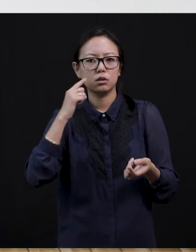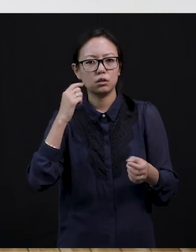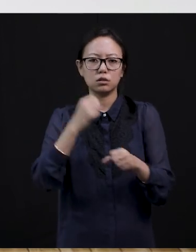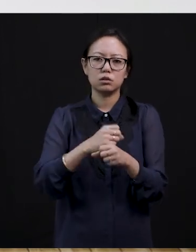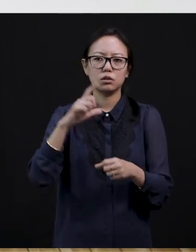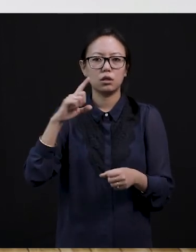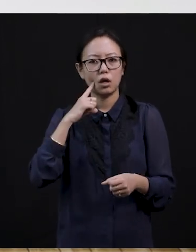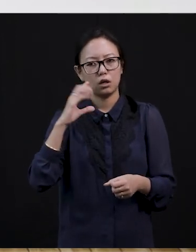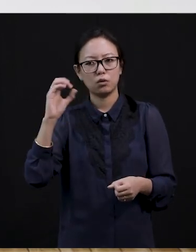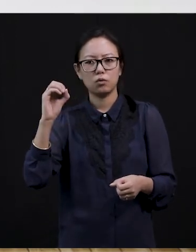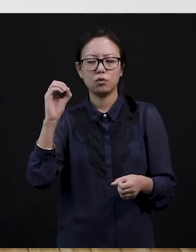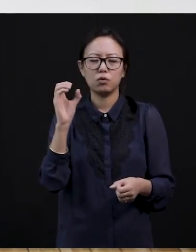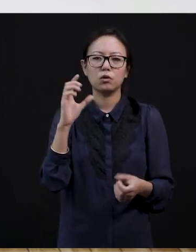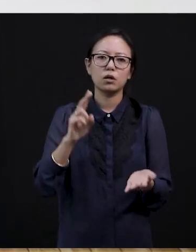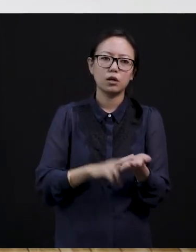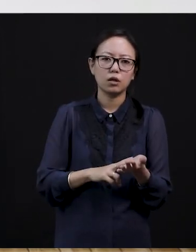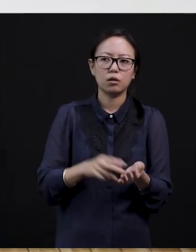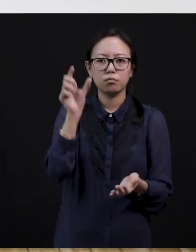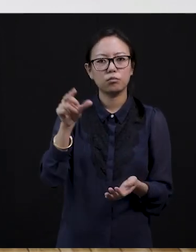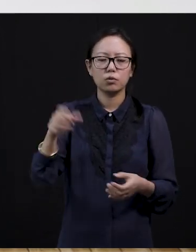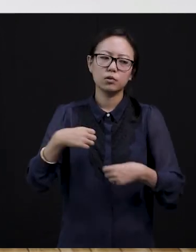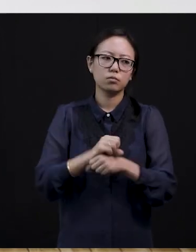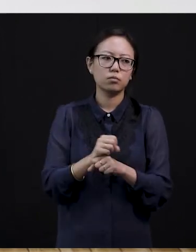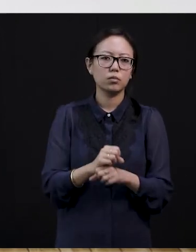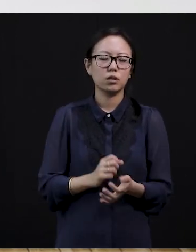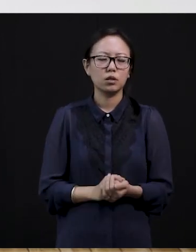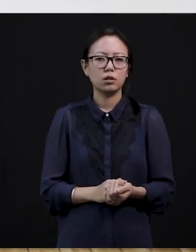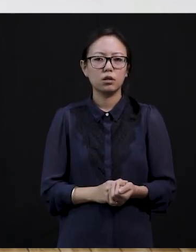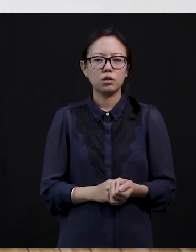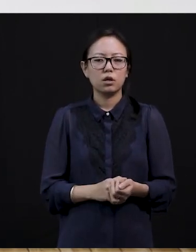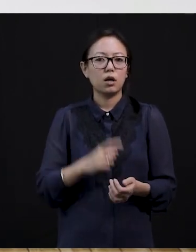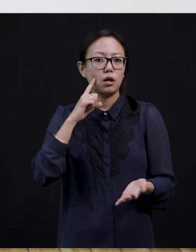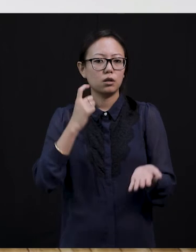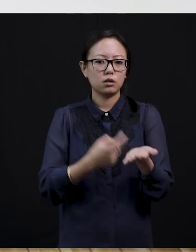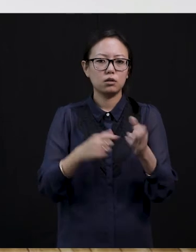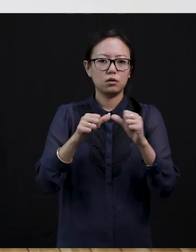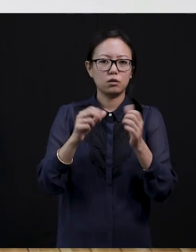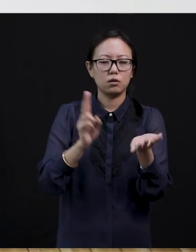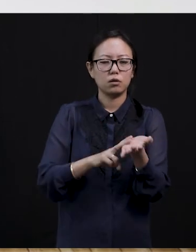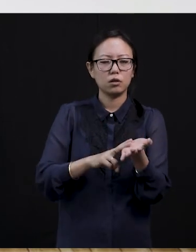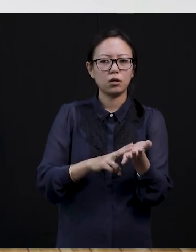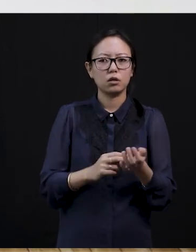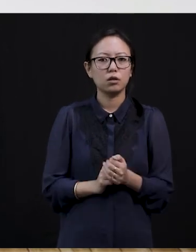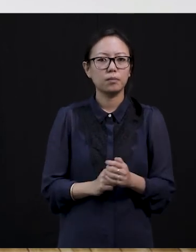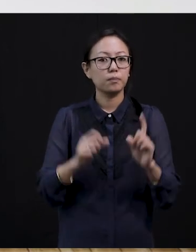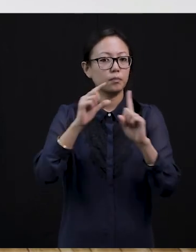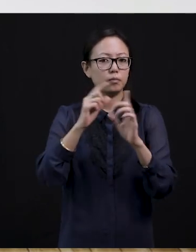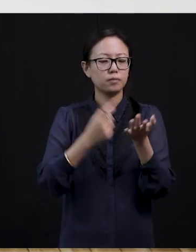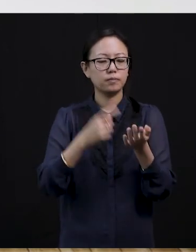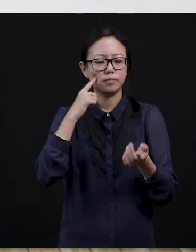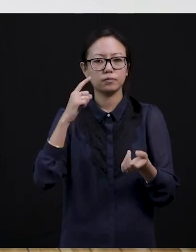theocratic government. So they are ruled by Muslim priests. So that's called a theocracy. So we have monarchy, we